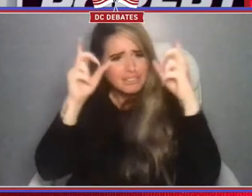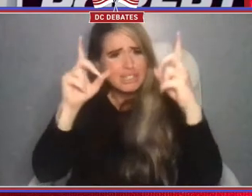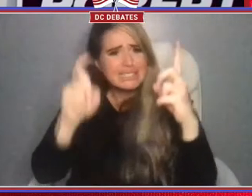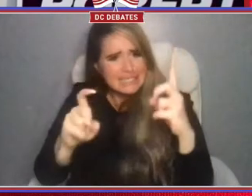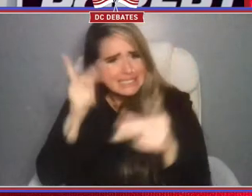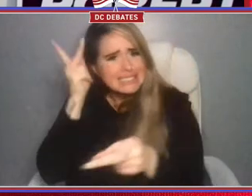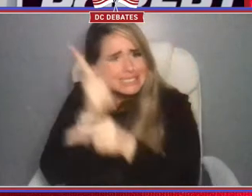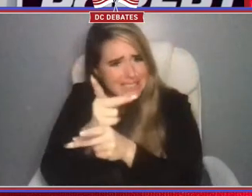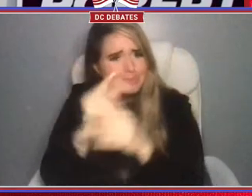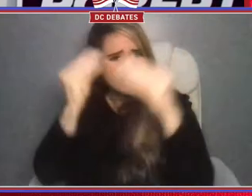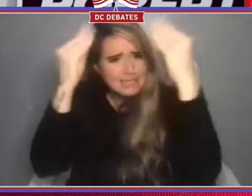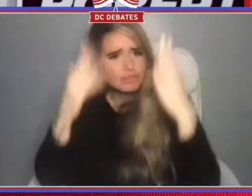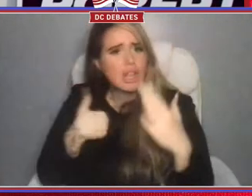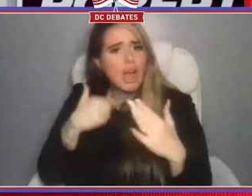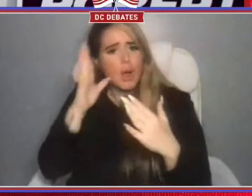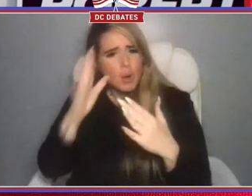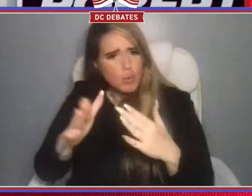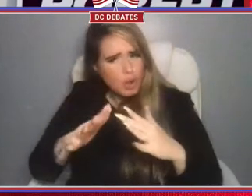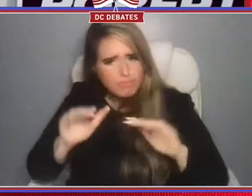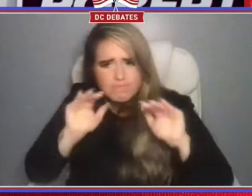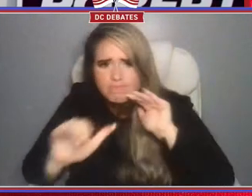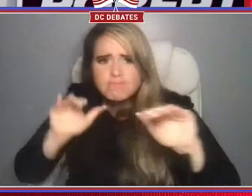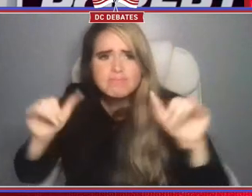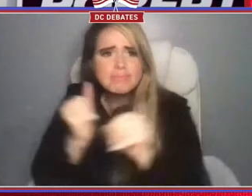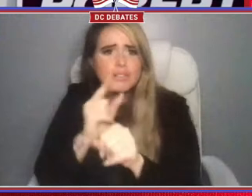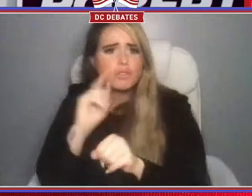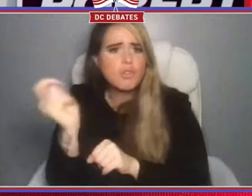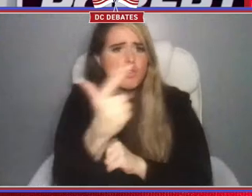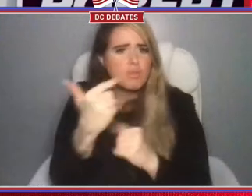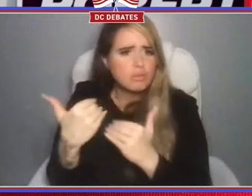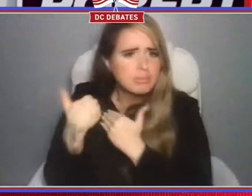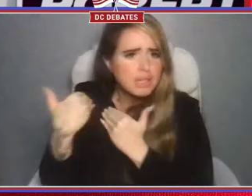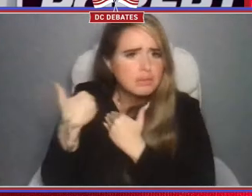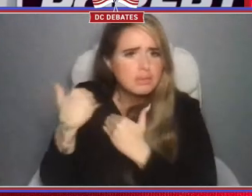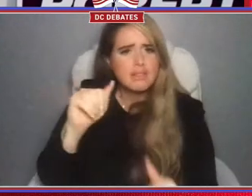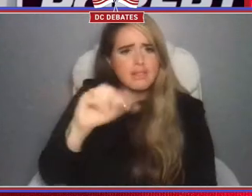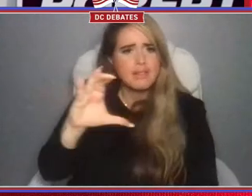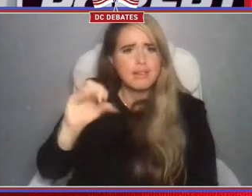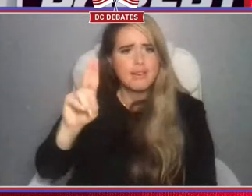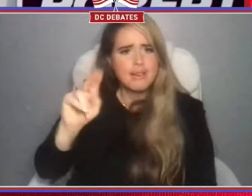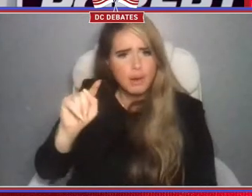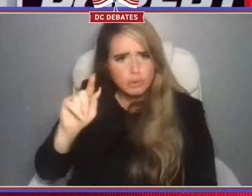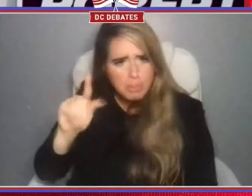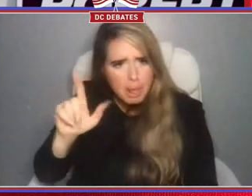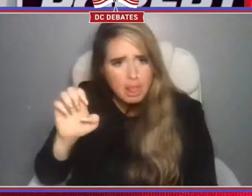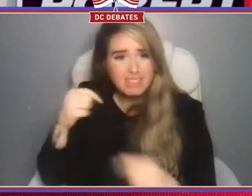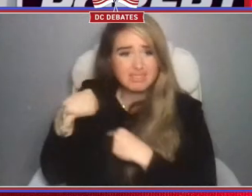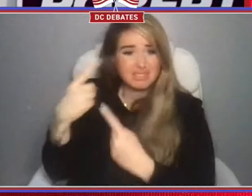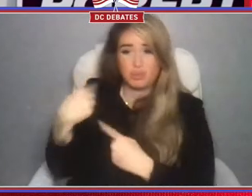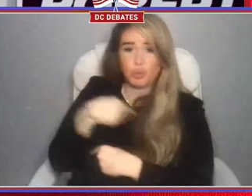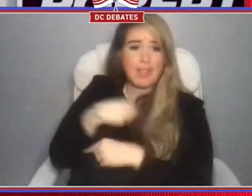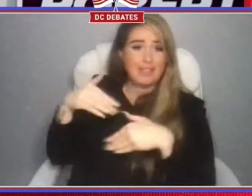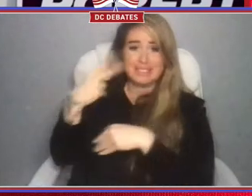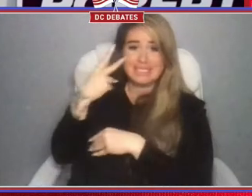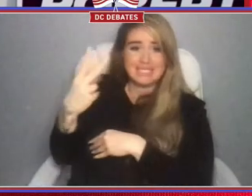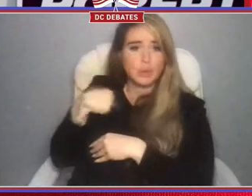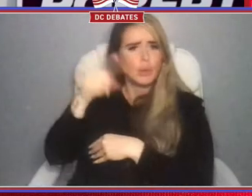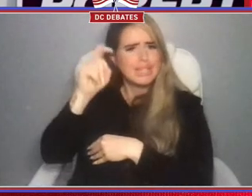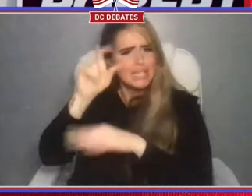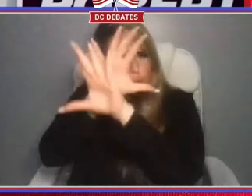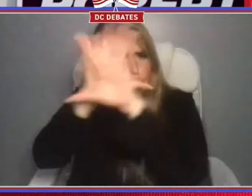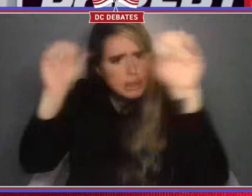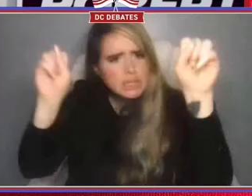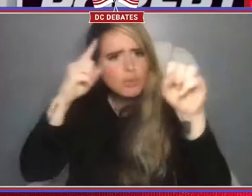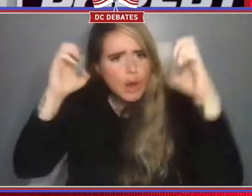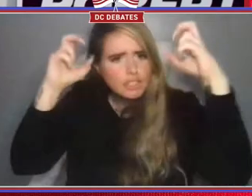to bring accountability that you have not seen in this administration through an independent state superintendent of education who holds me